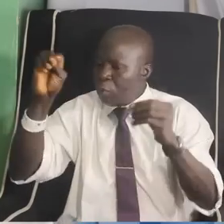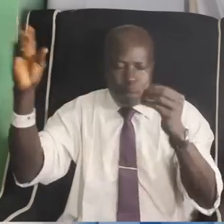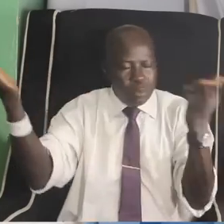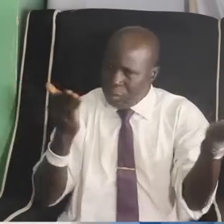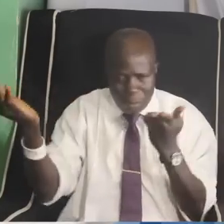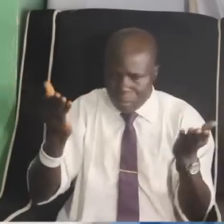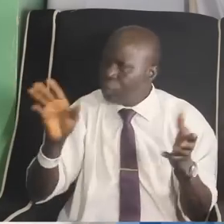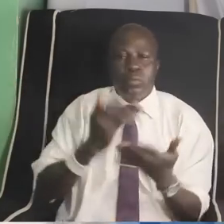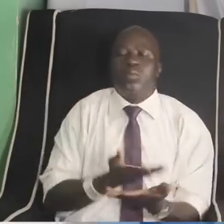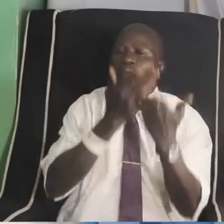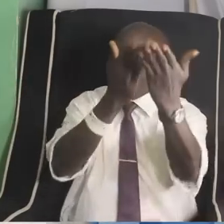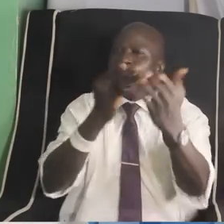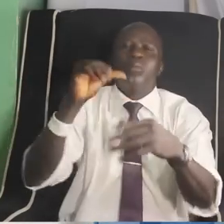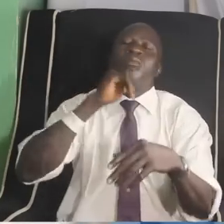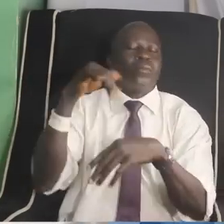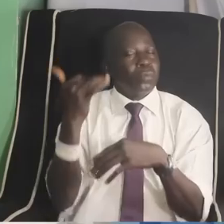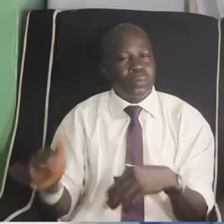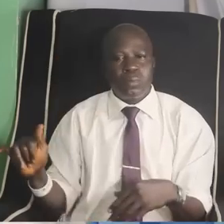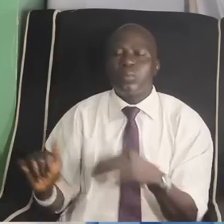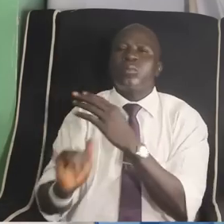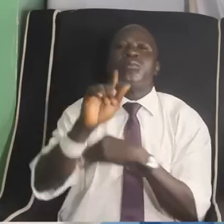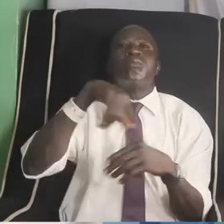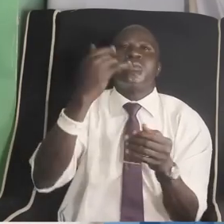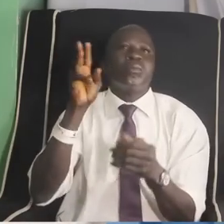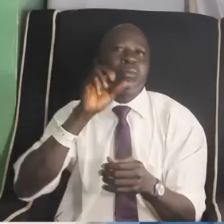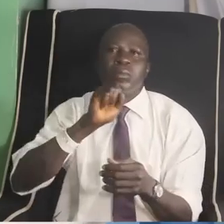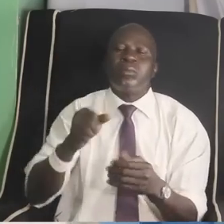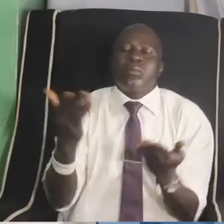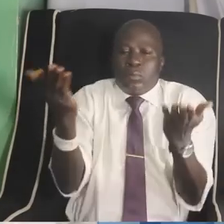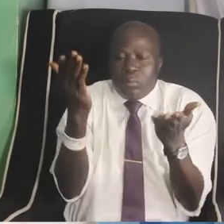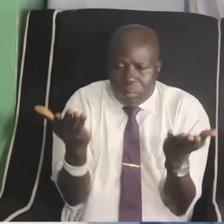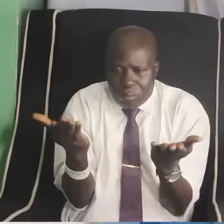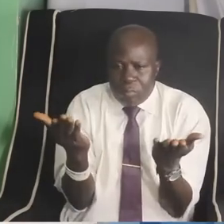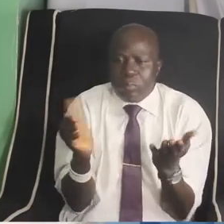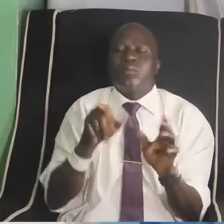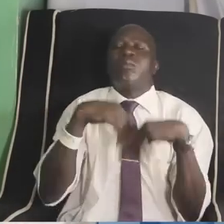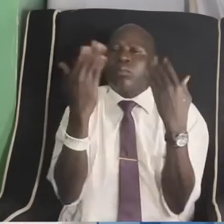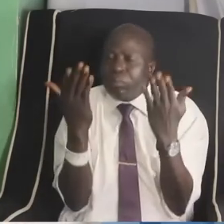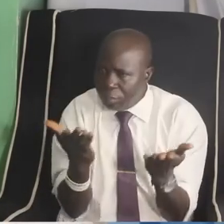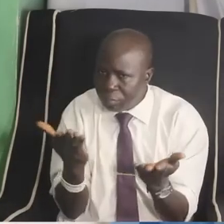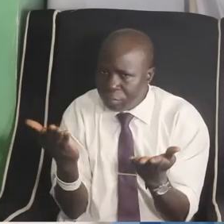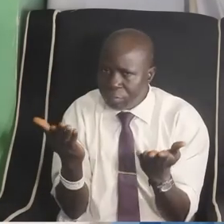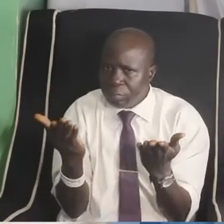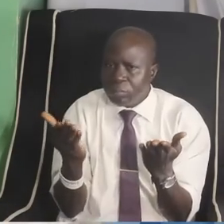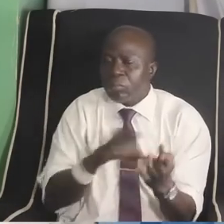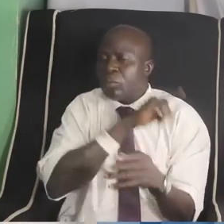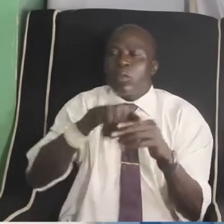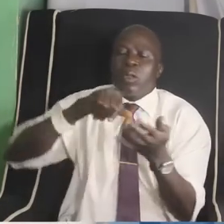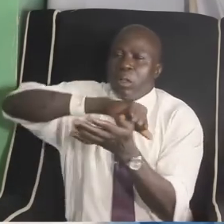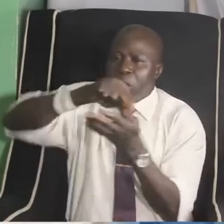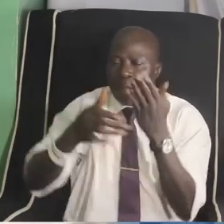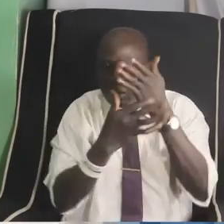no offering nothing and the Lord said spread your hand and I spread my hand and I anointed my